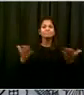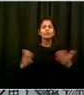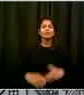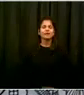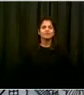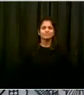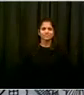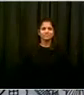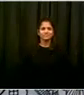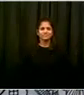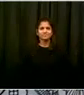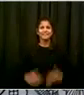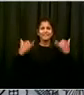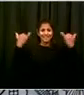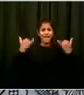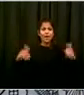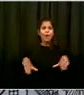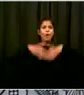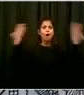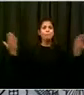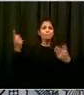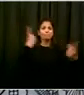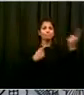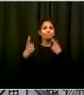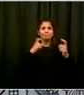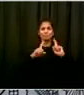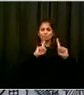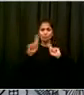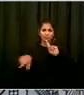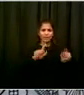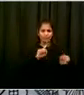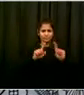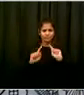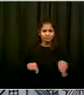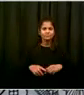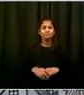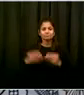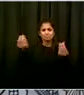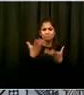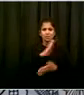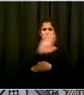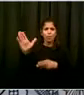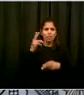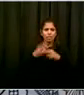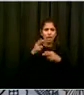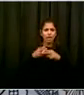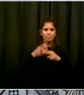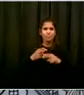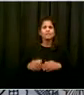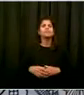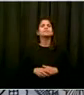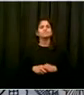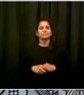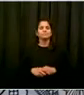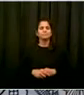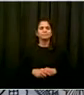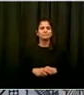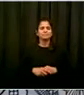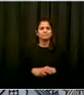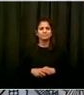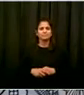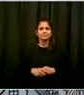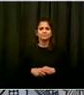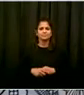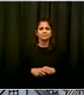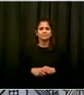let's turn to our colleagues in the media, and please let me know the name and outlet of each journalist. Good morning, all.